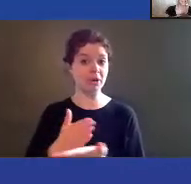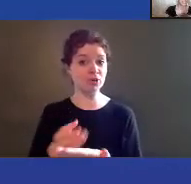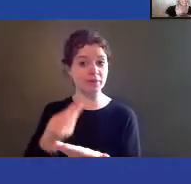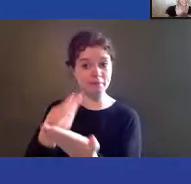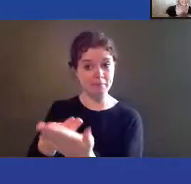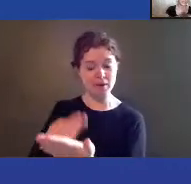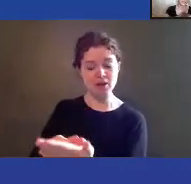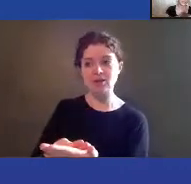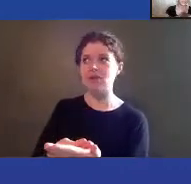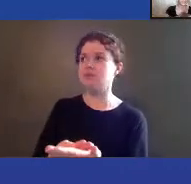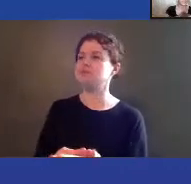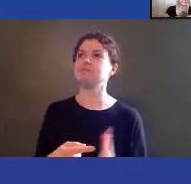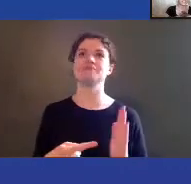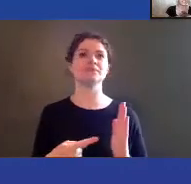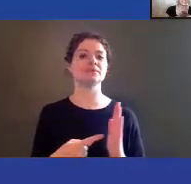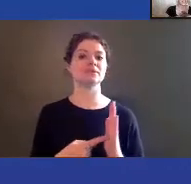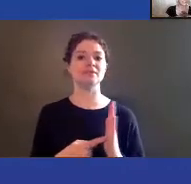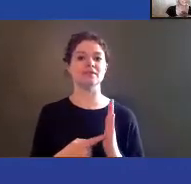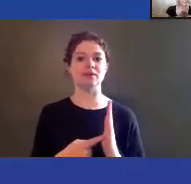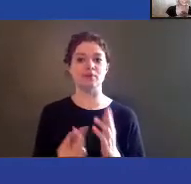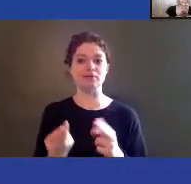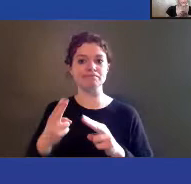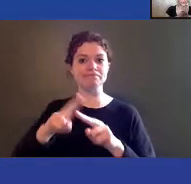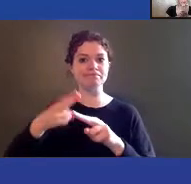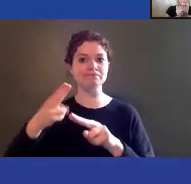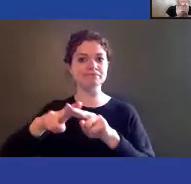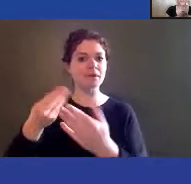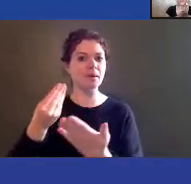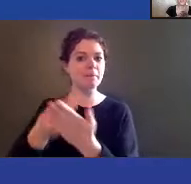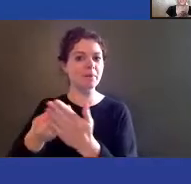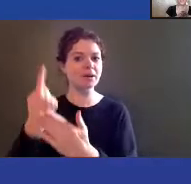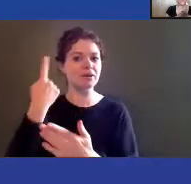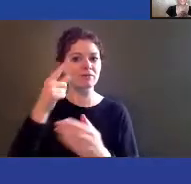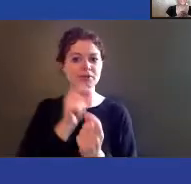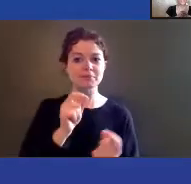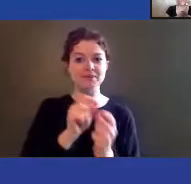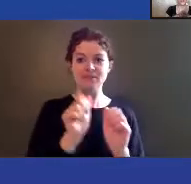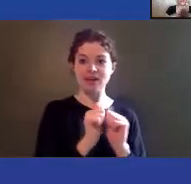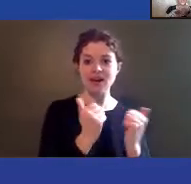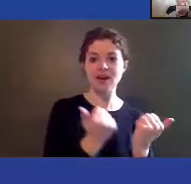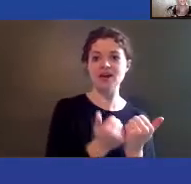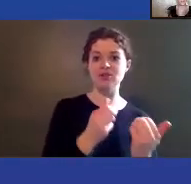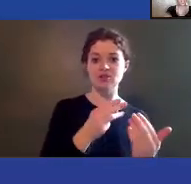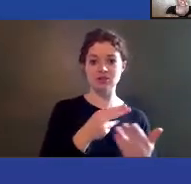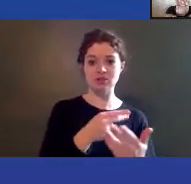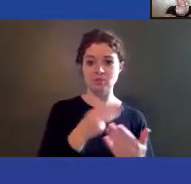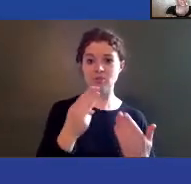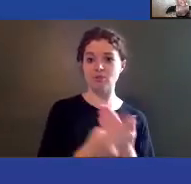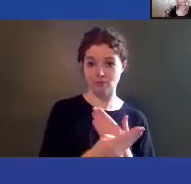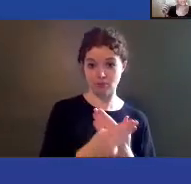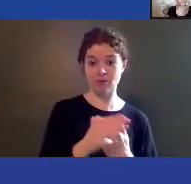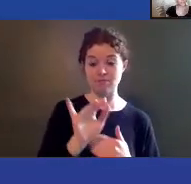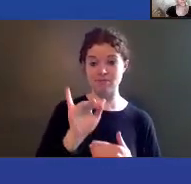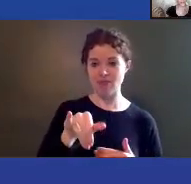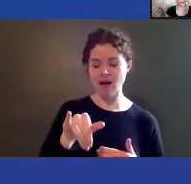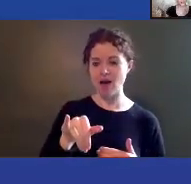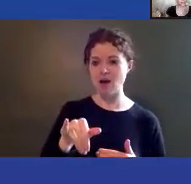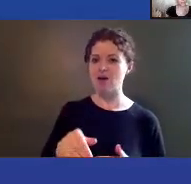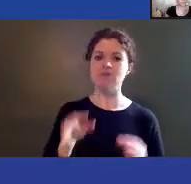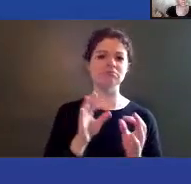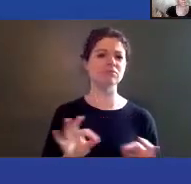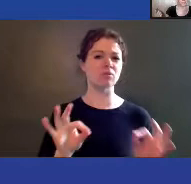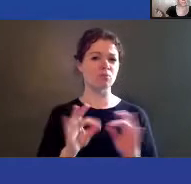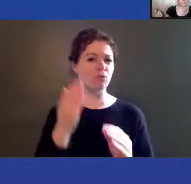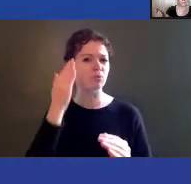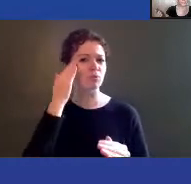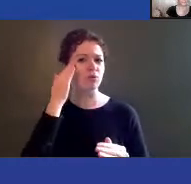funding allocations to a specific agency or program, you'll want to prepare around the budget calendar for the appropriate